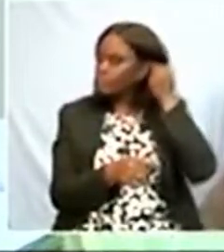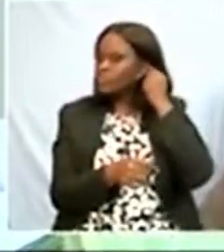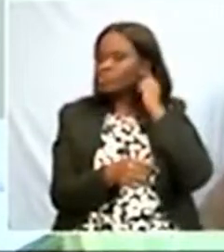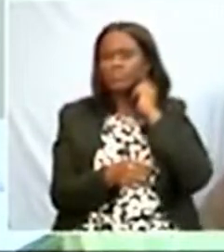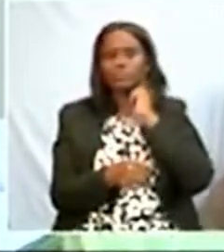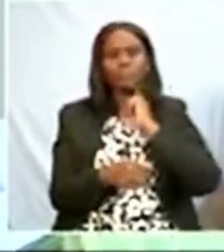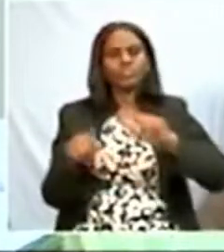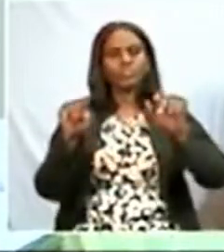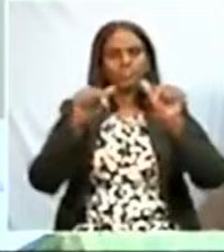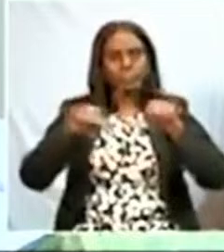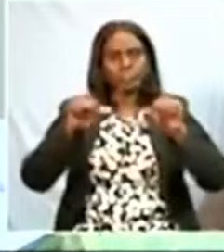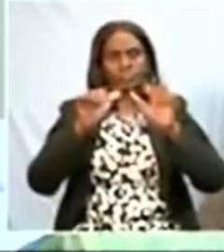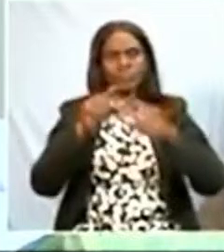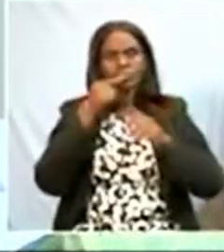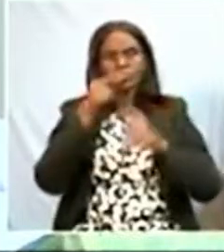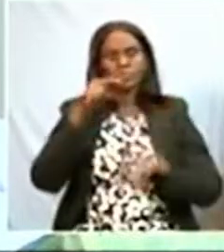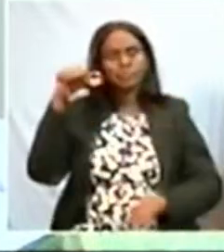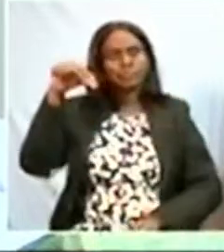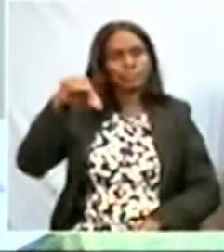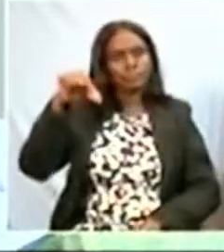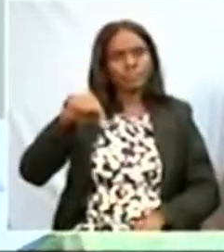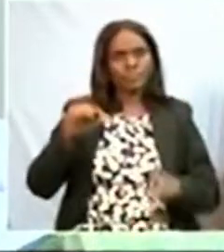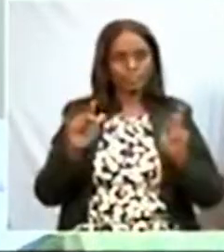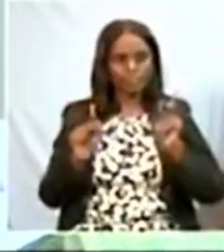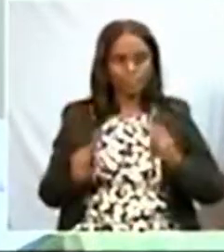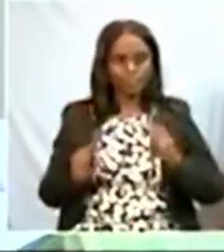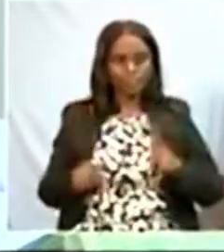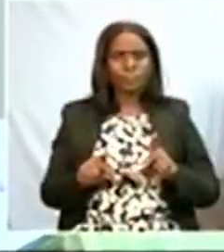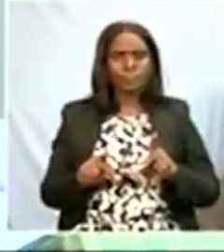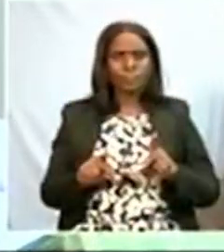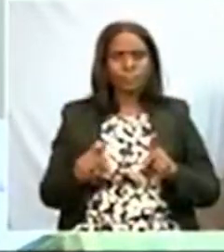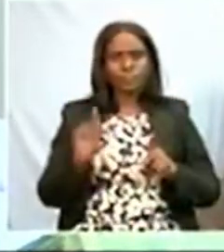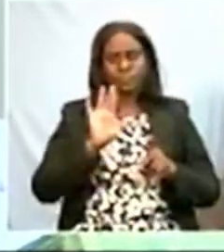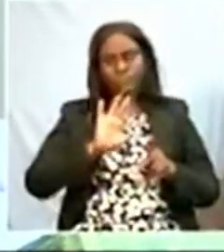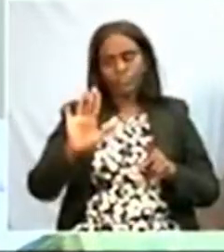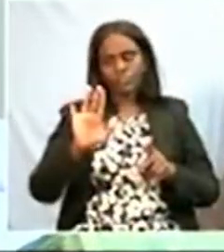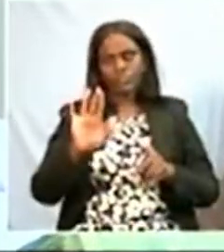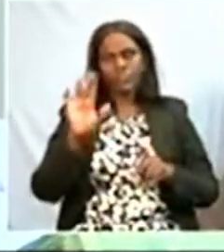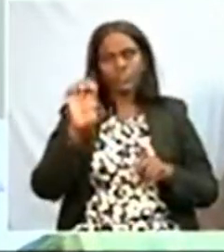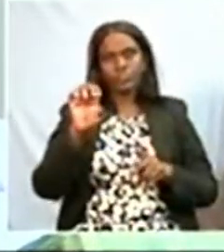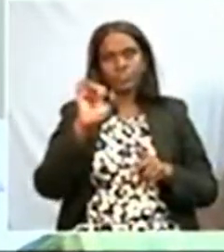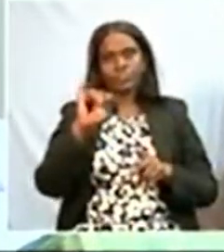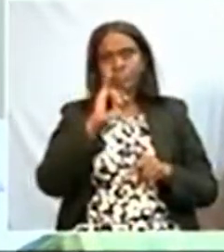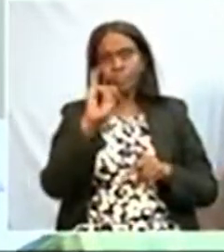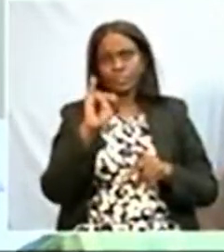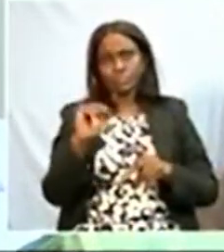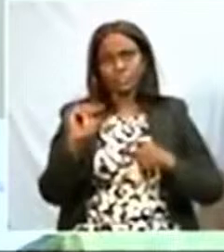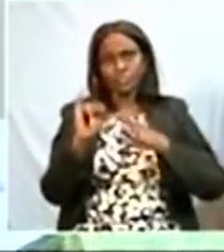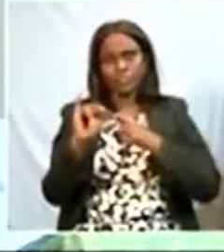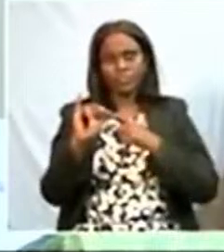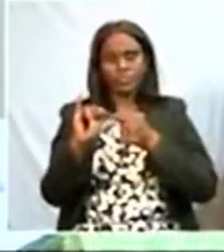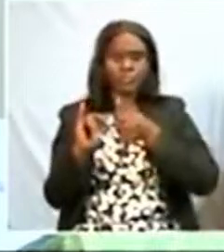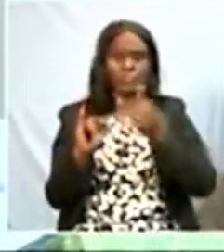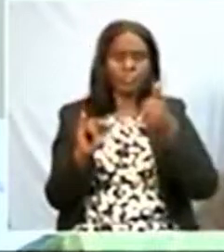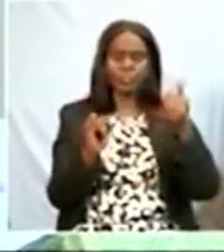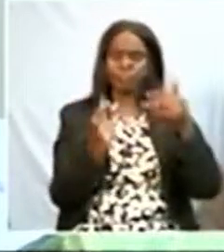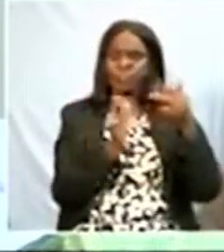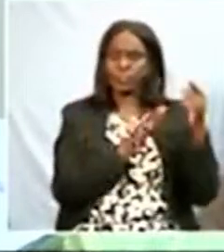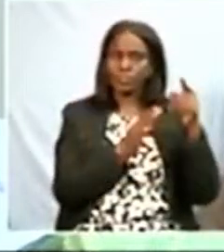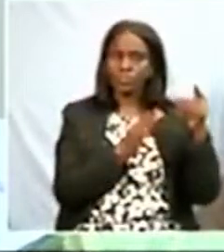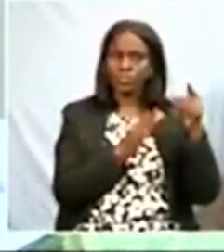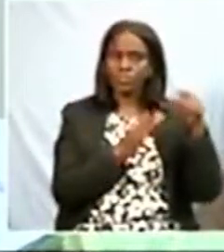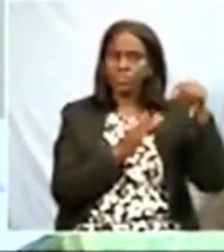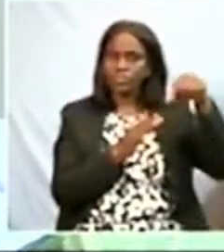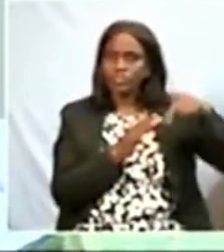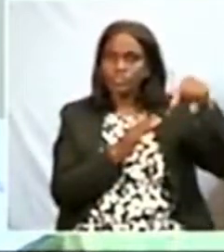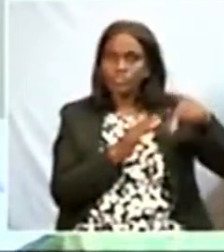The auditor said the qualified personnel who belong to EIZ. On the other side, the